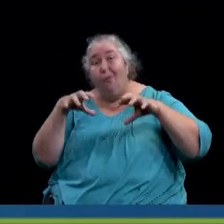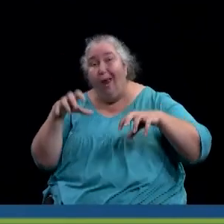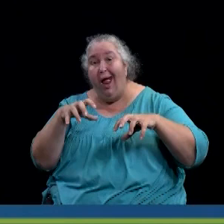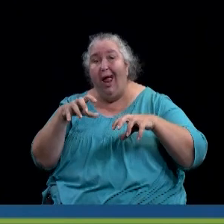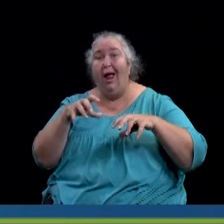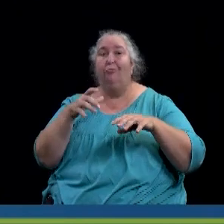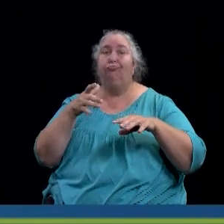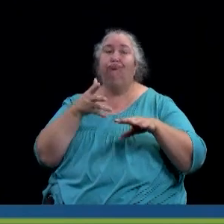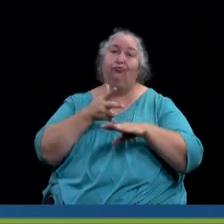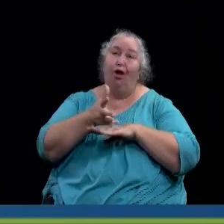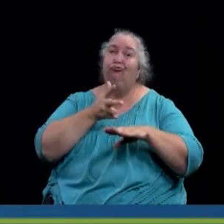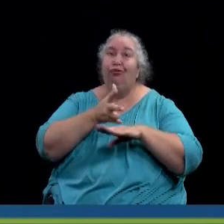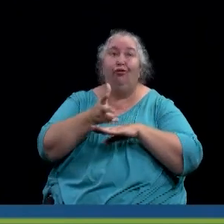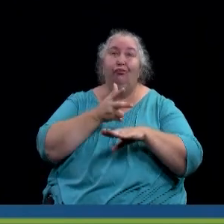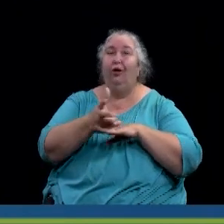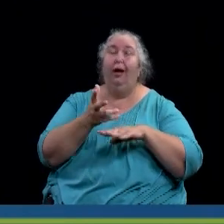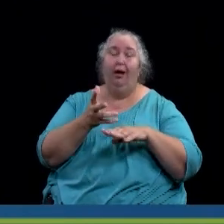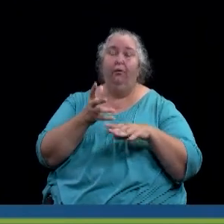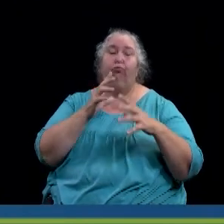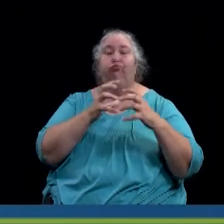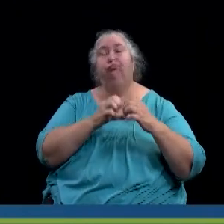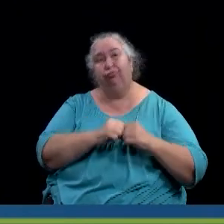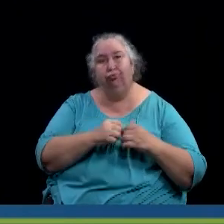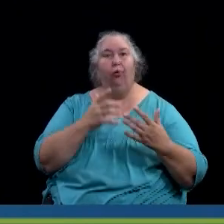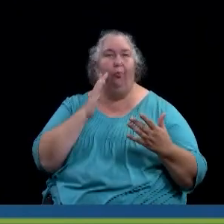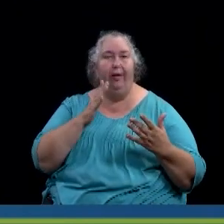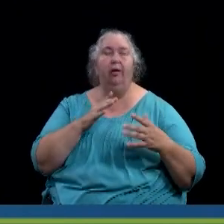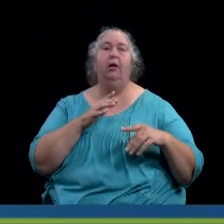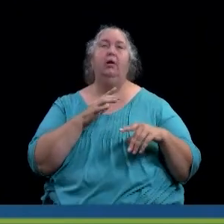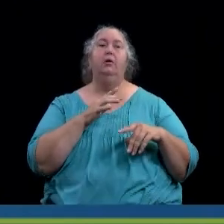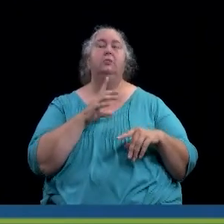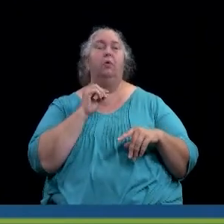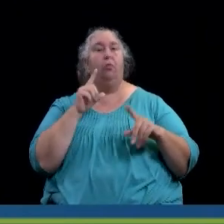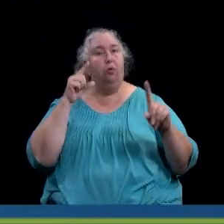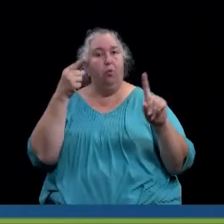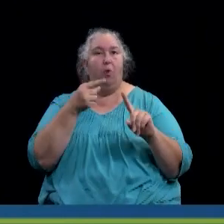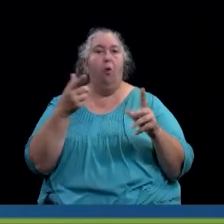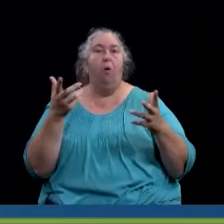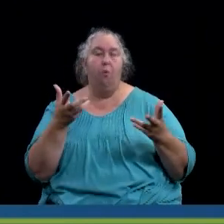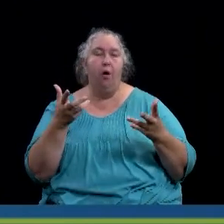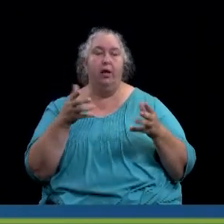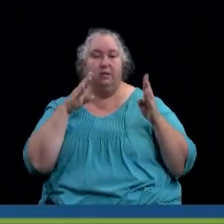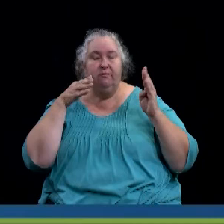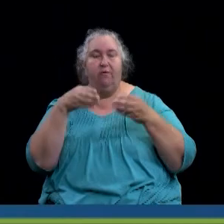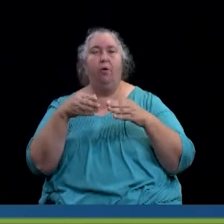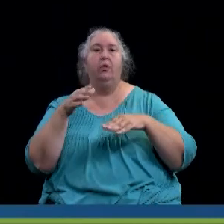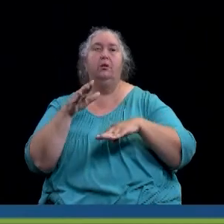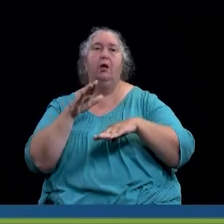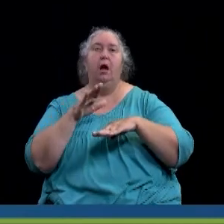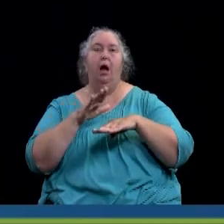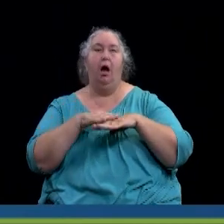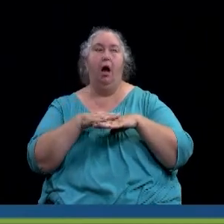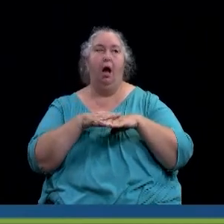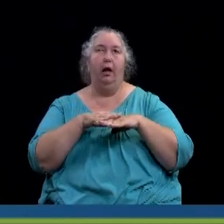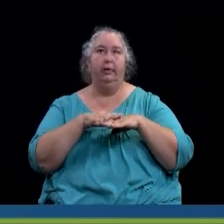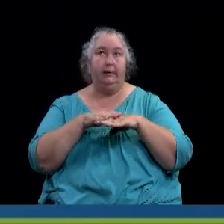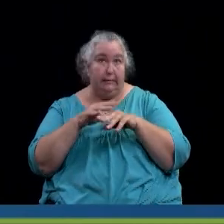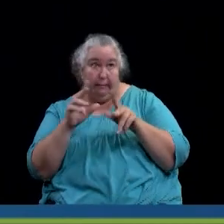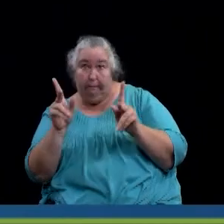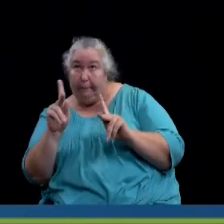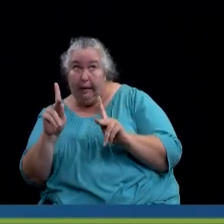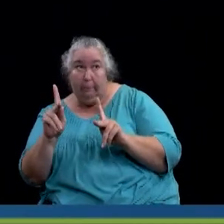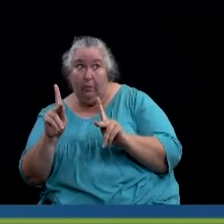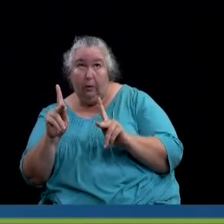major downtown projects shall focus primarily on movement of people and services, repairing 6 major streets: